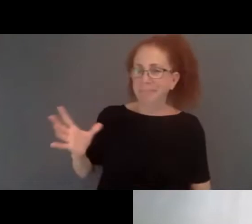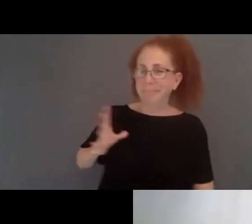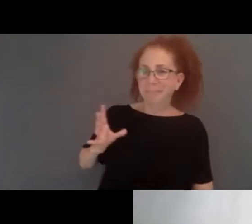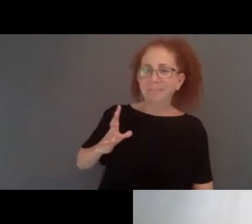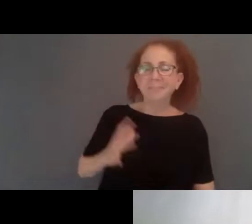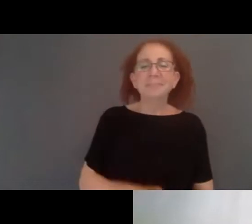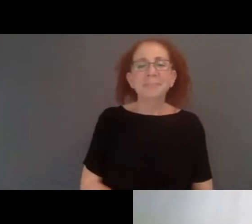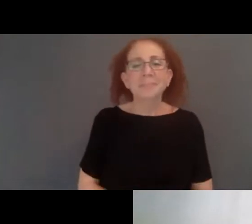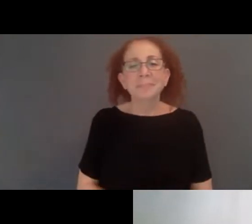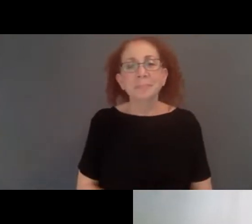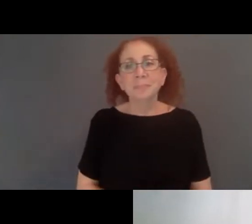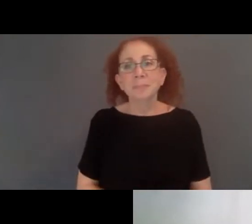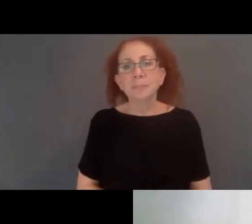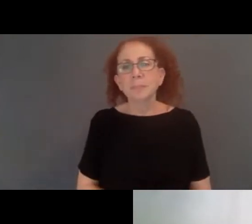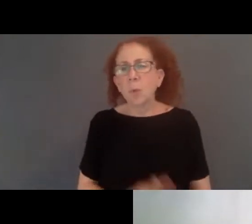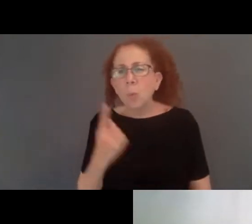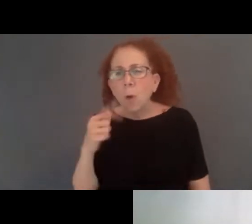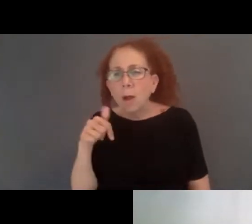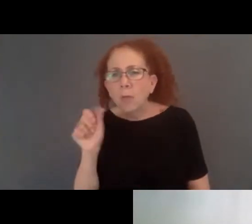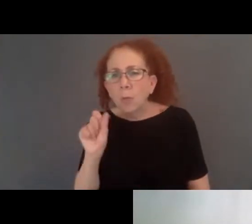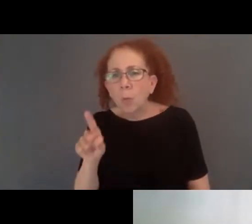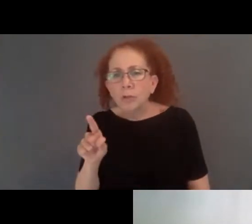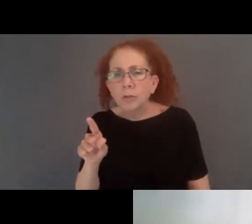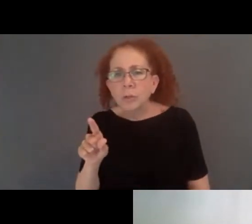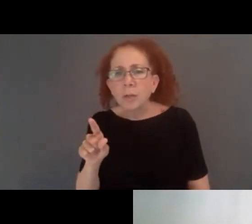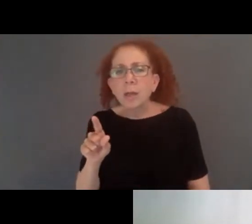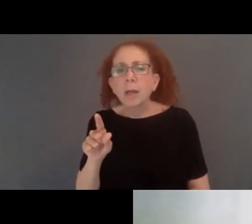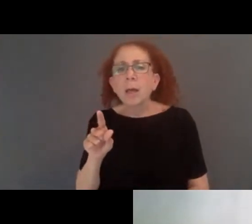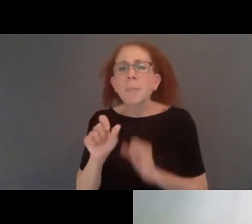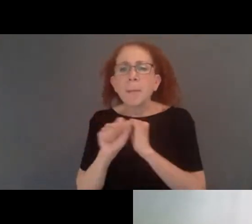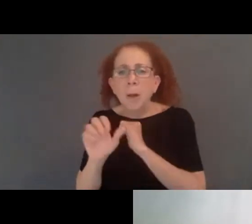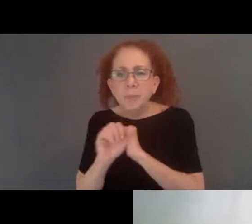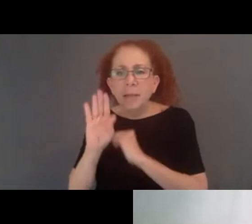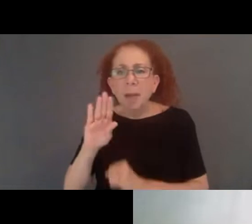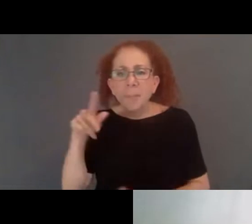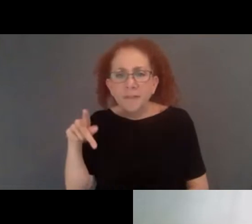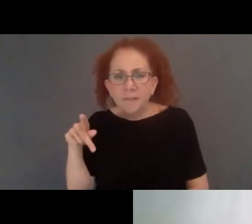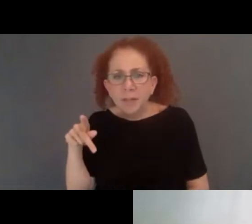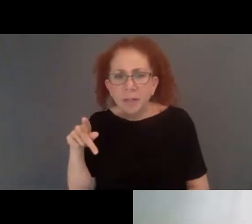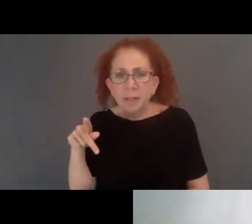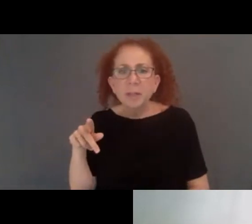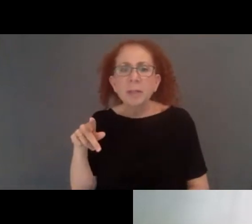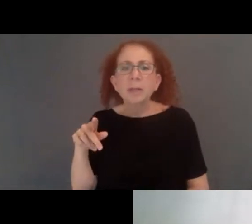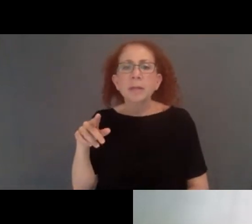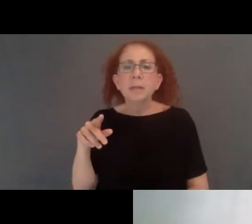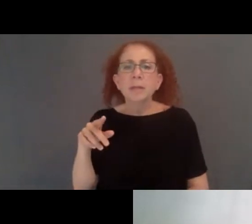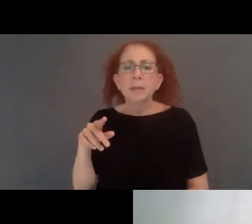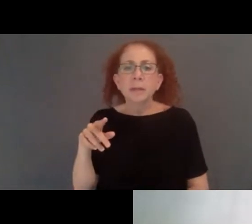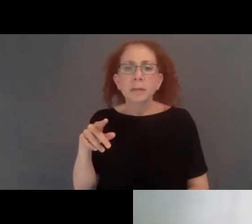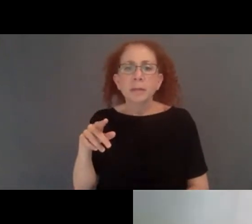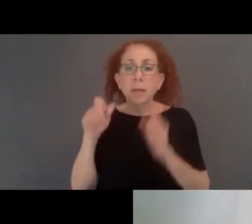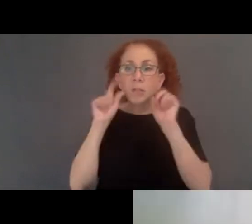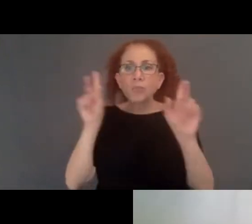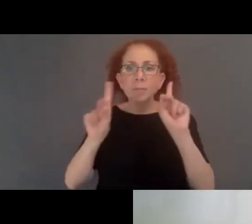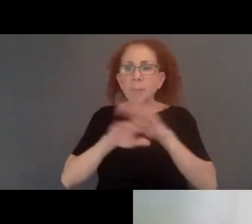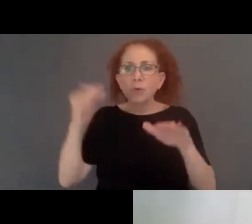Yeah. And then there was a question about kind of publicizing Bounce Back Philly. And, surprising that people across the city aren't aware